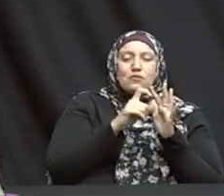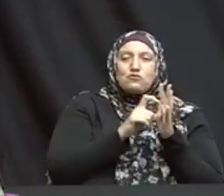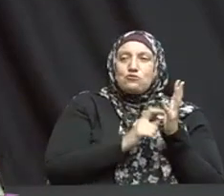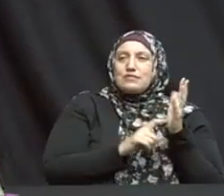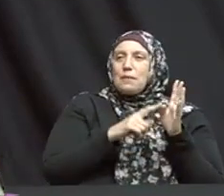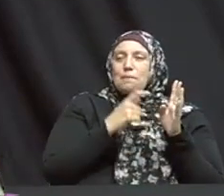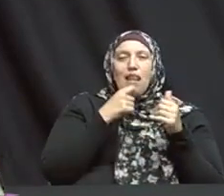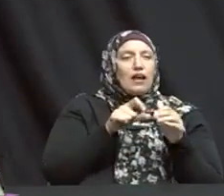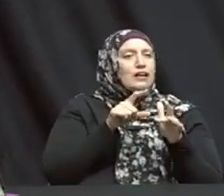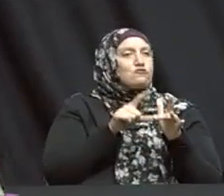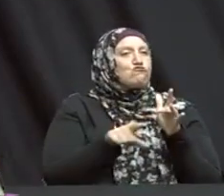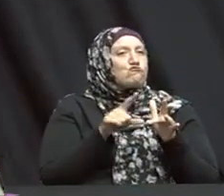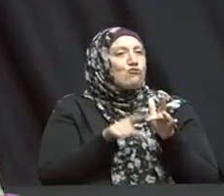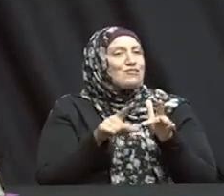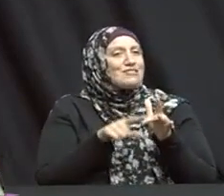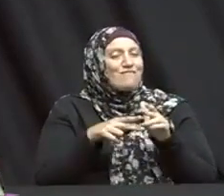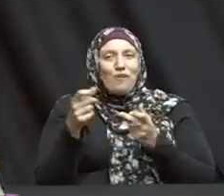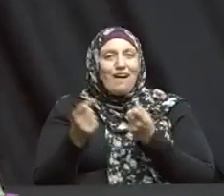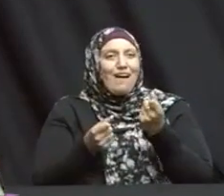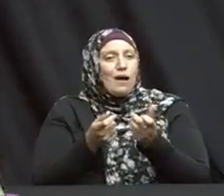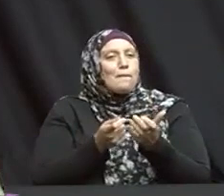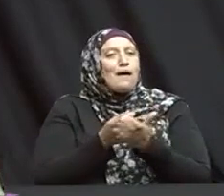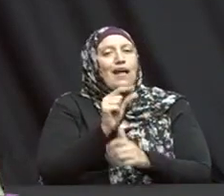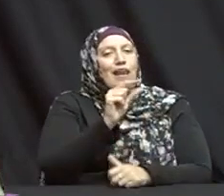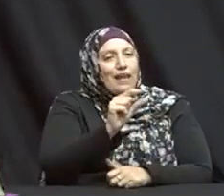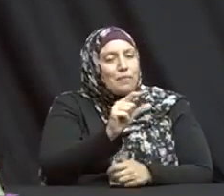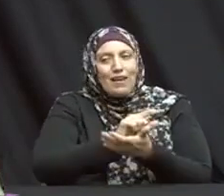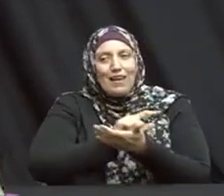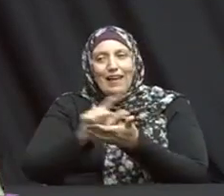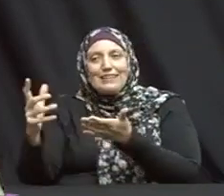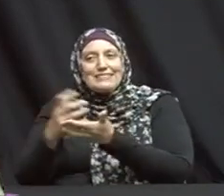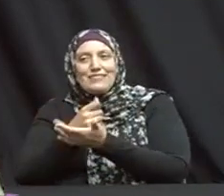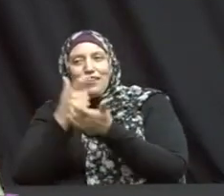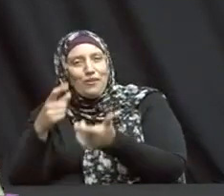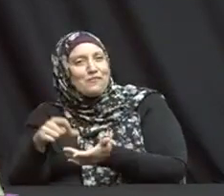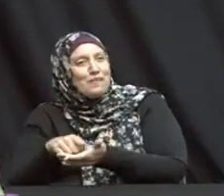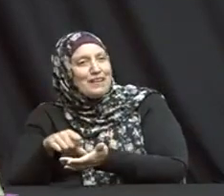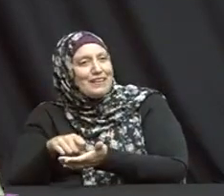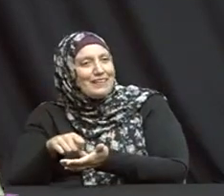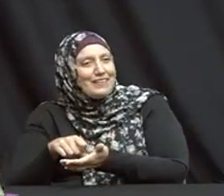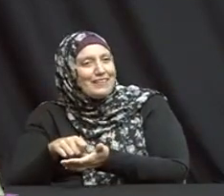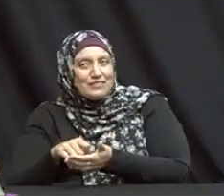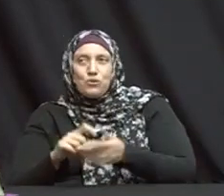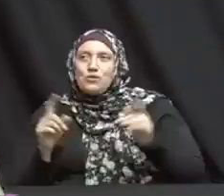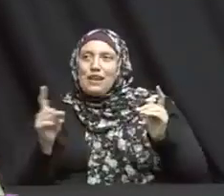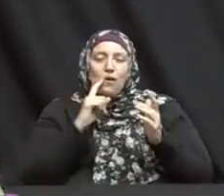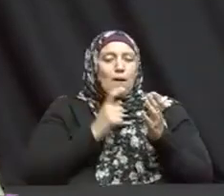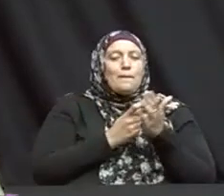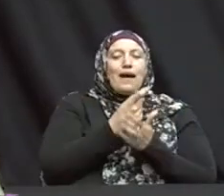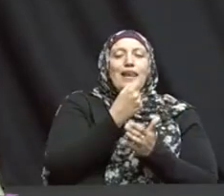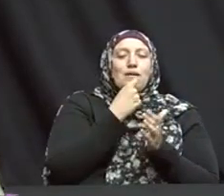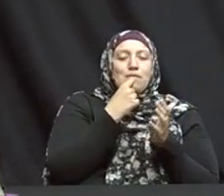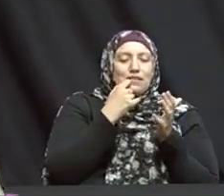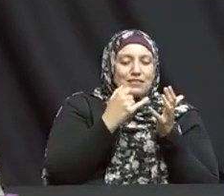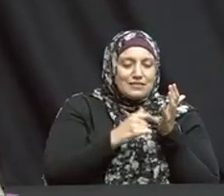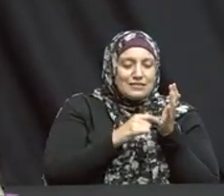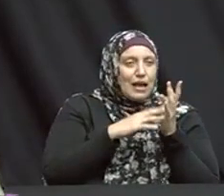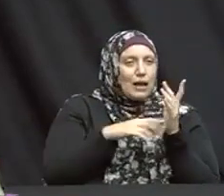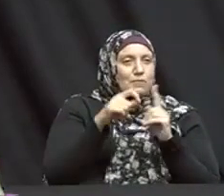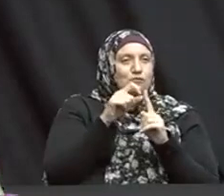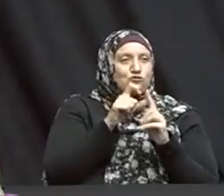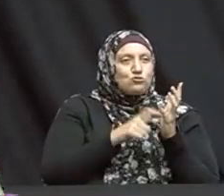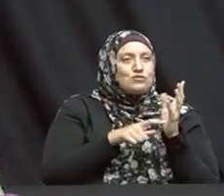bit to save a lot more pain in the future. Asas Haz Mohammed, thank you very